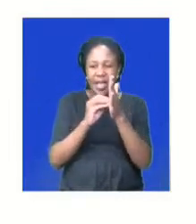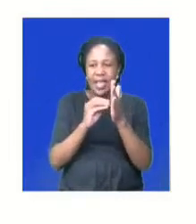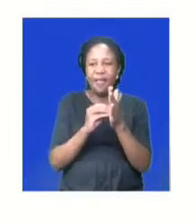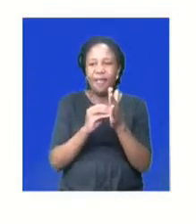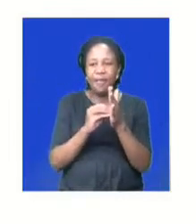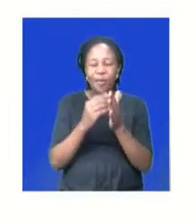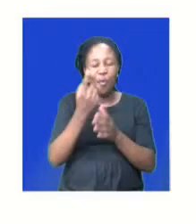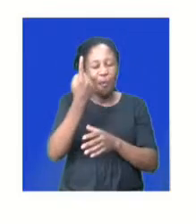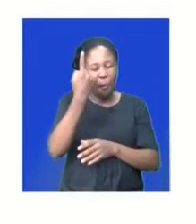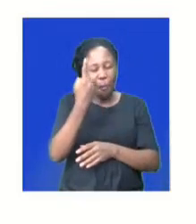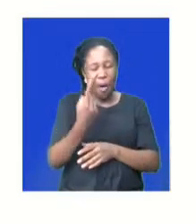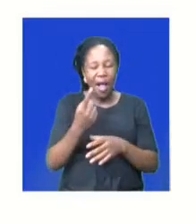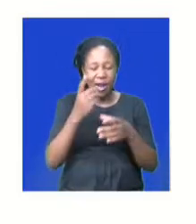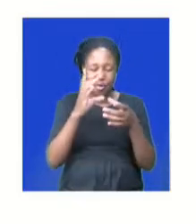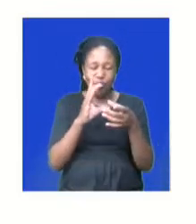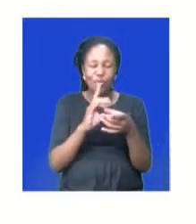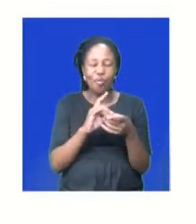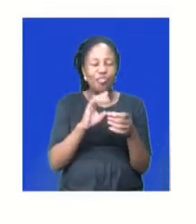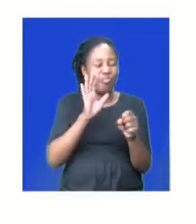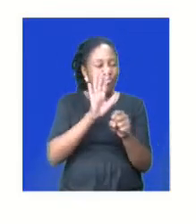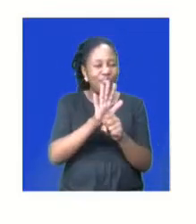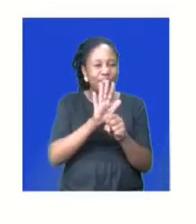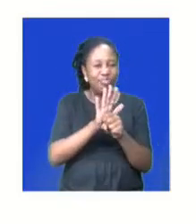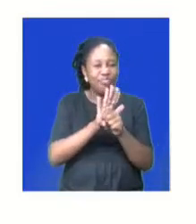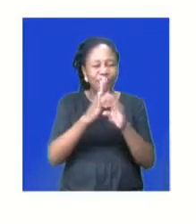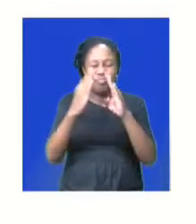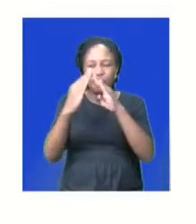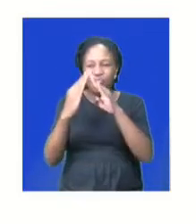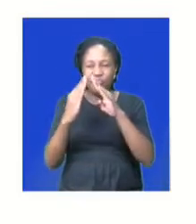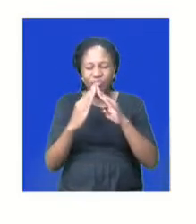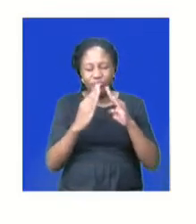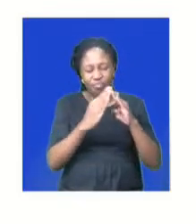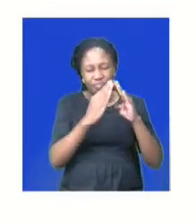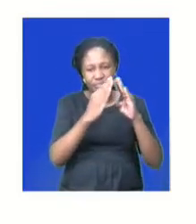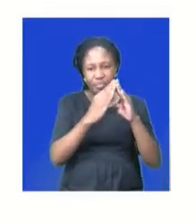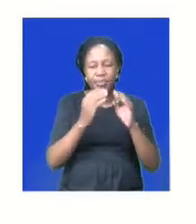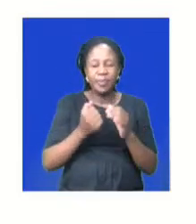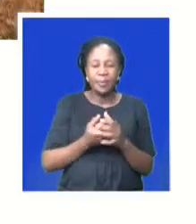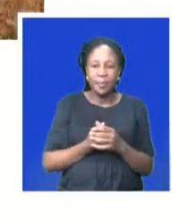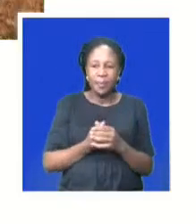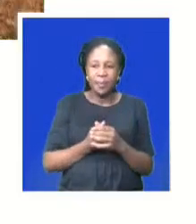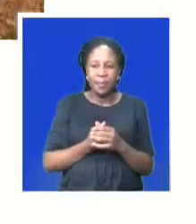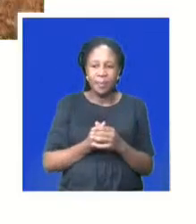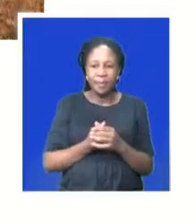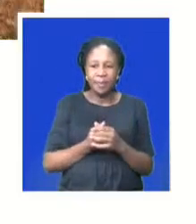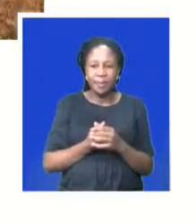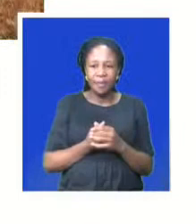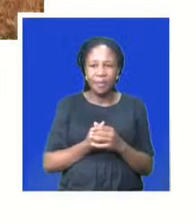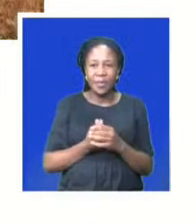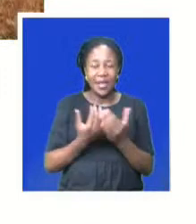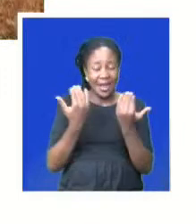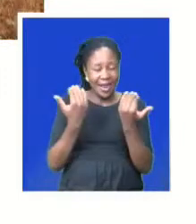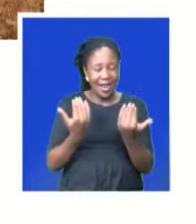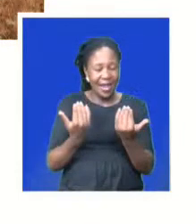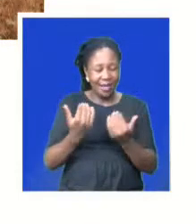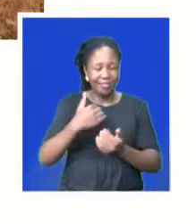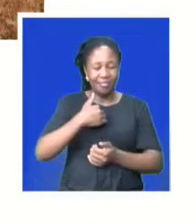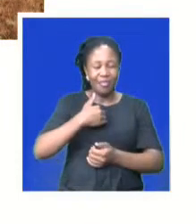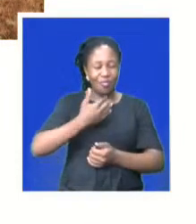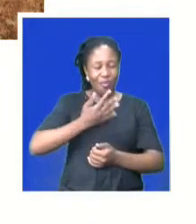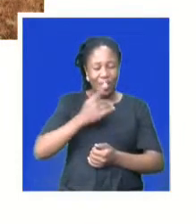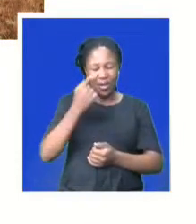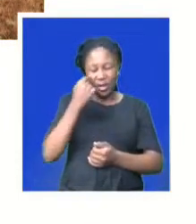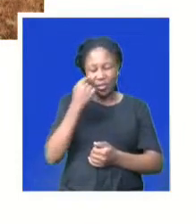houses in one home. Okay, now let's look at examples of